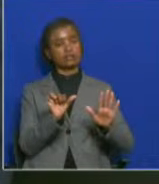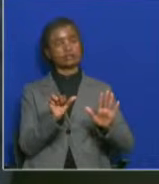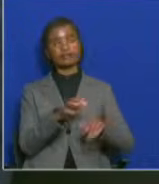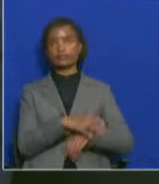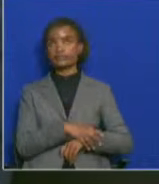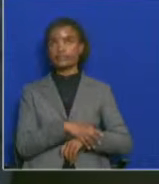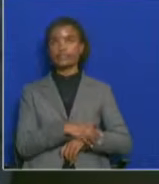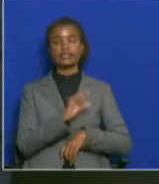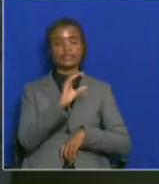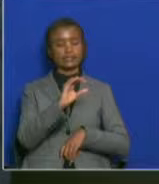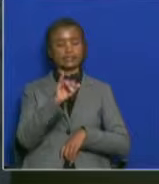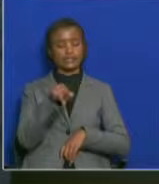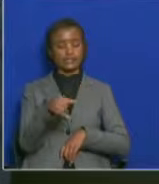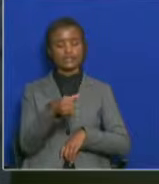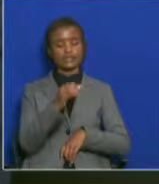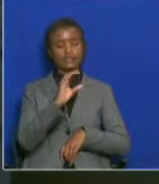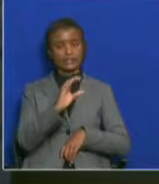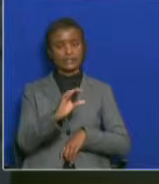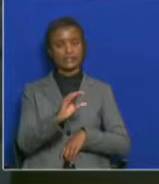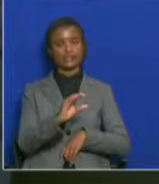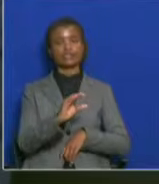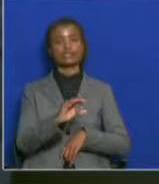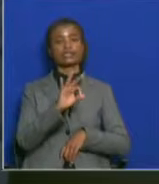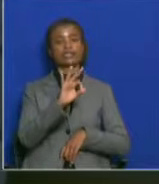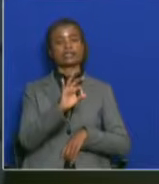That will be the exhibit number. Thank you.